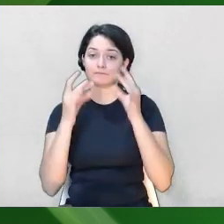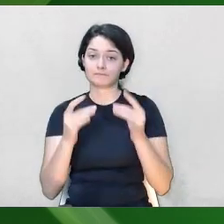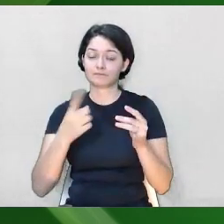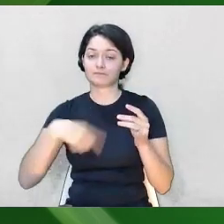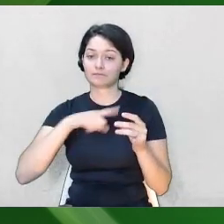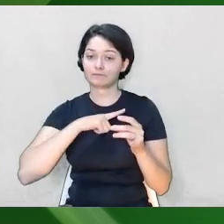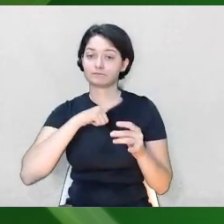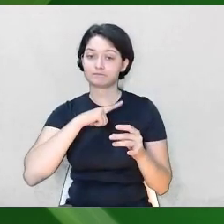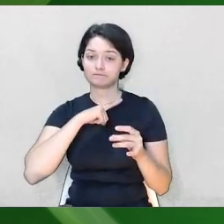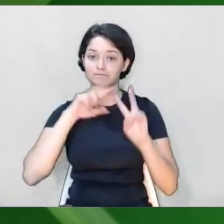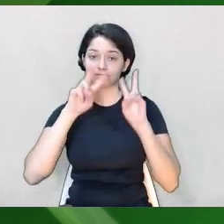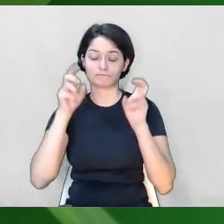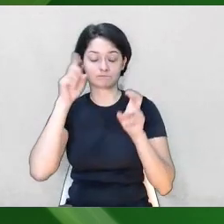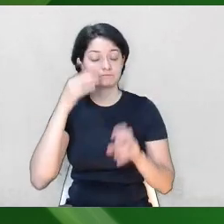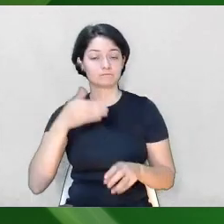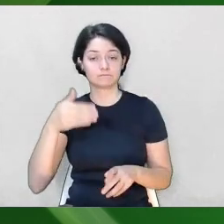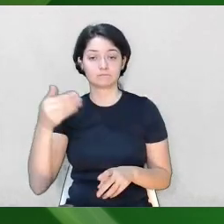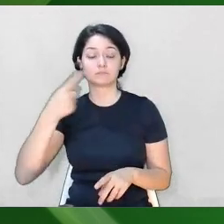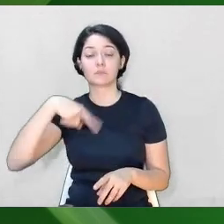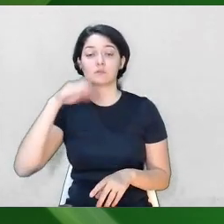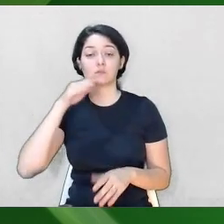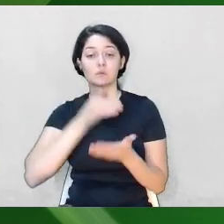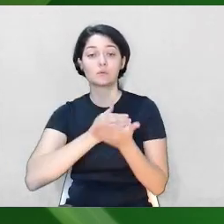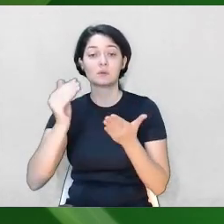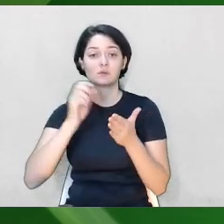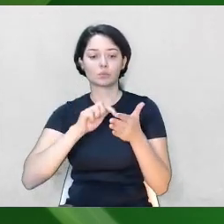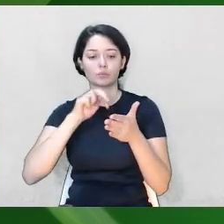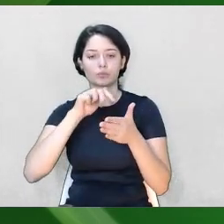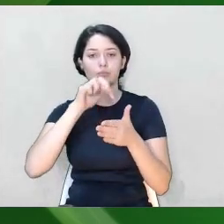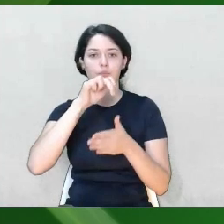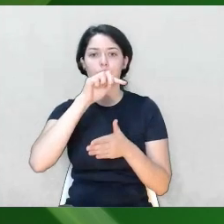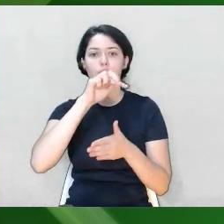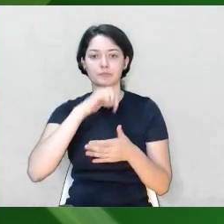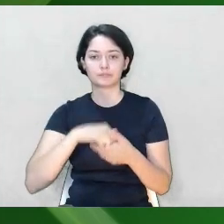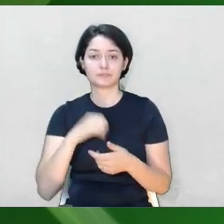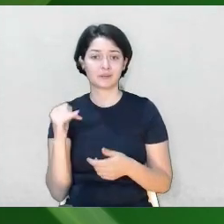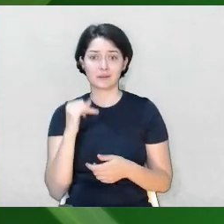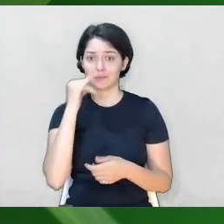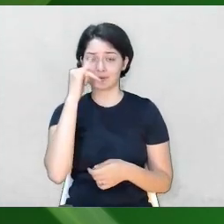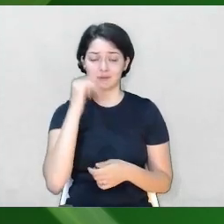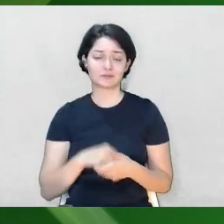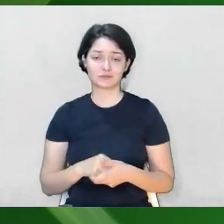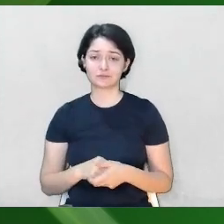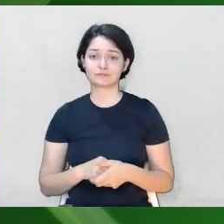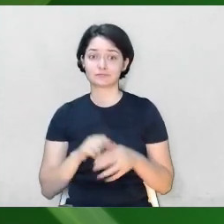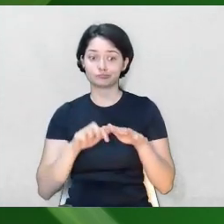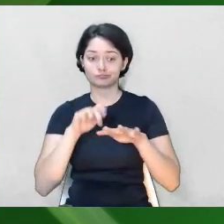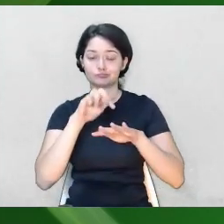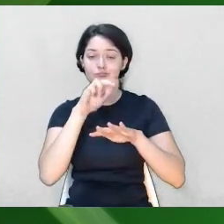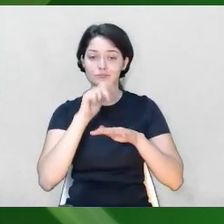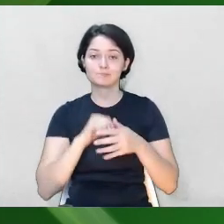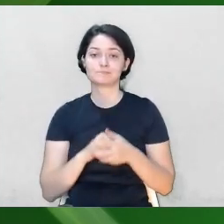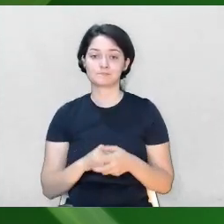Data that we have on a daily basis that we're working on, and they go up steps. These steps are